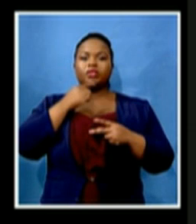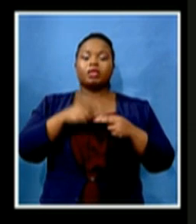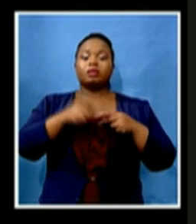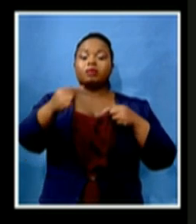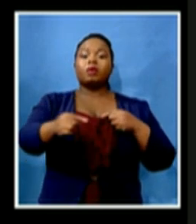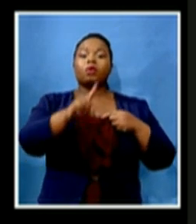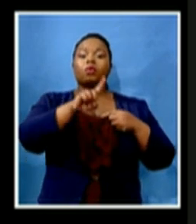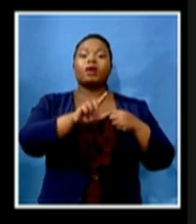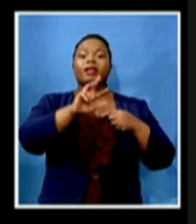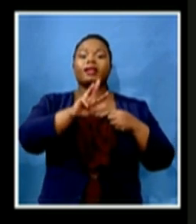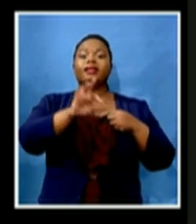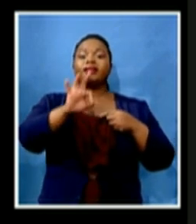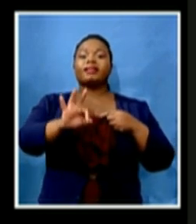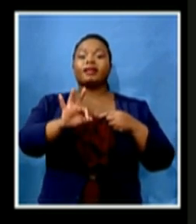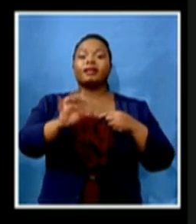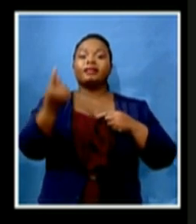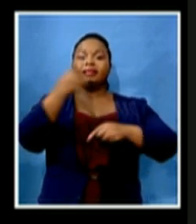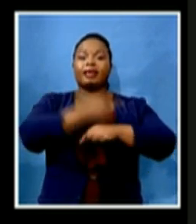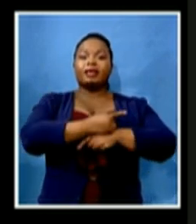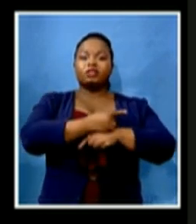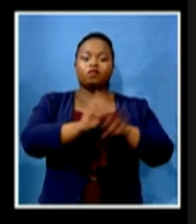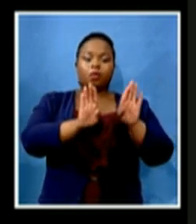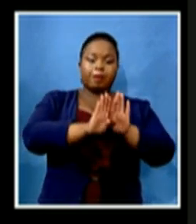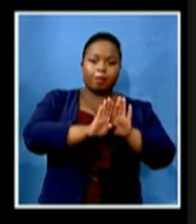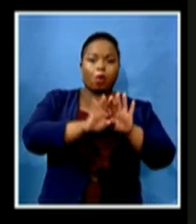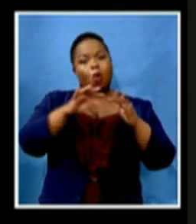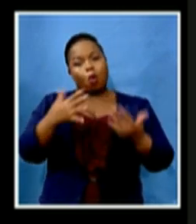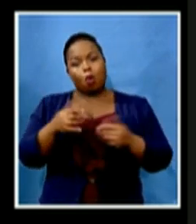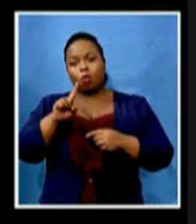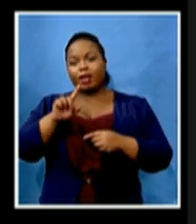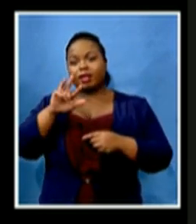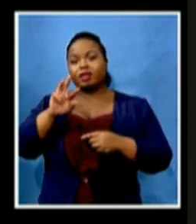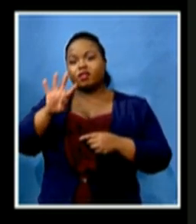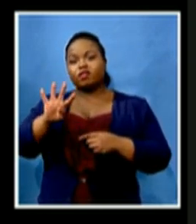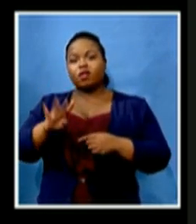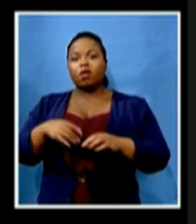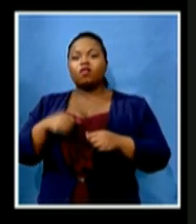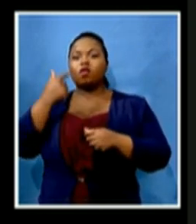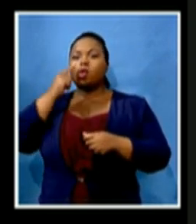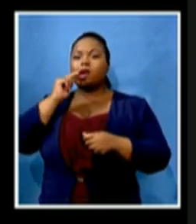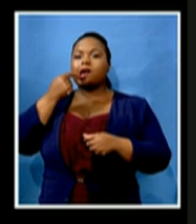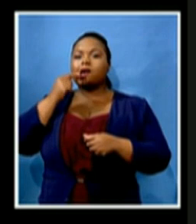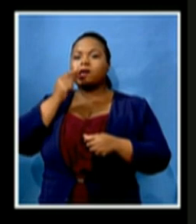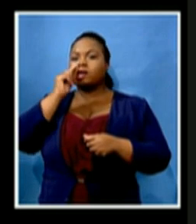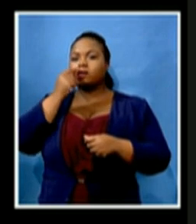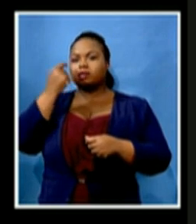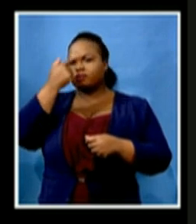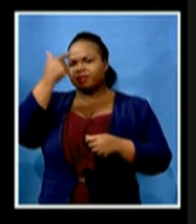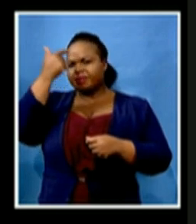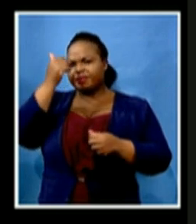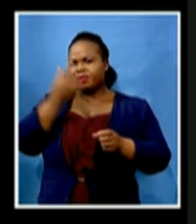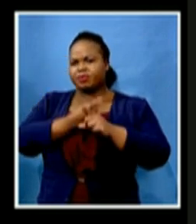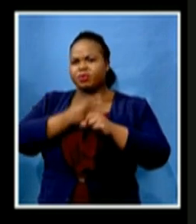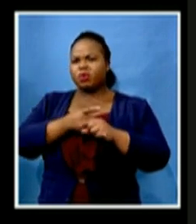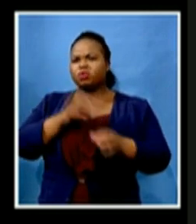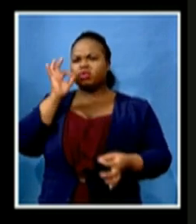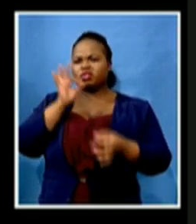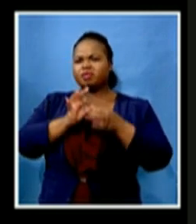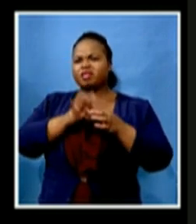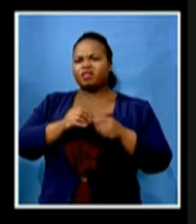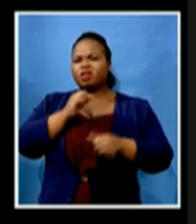and screening. What evidence or factors do you use to come to such specific conclusions? And if I can just go on from that very